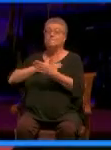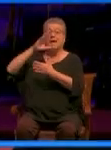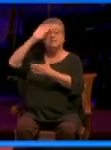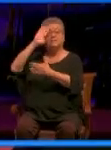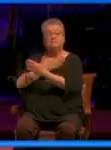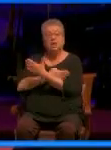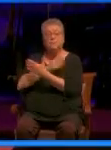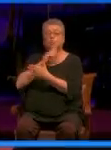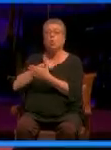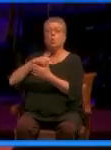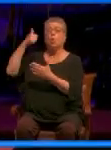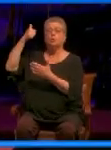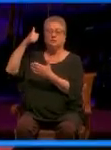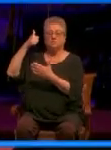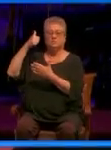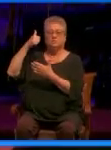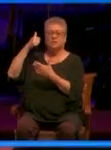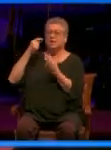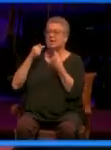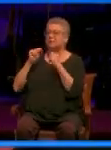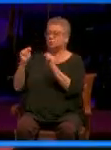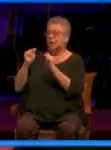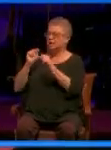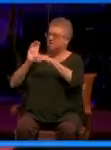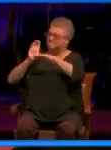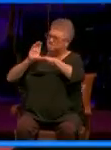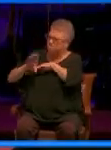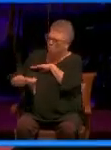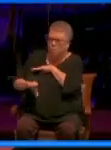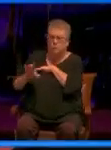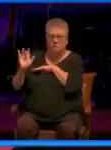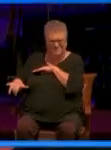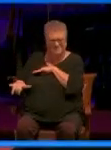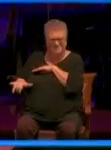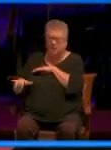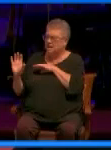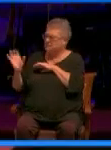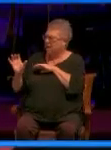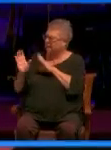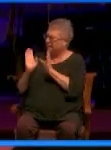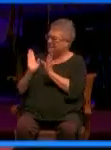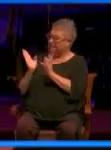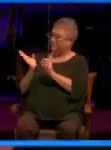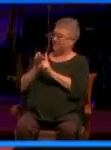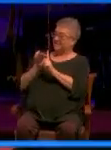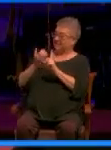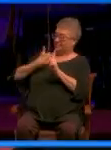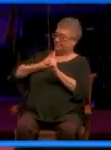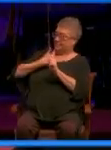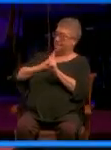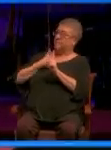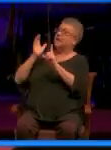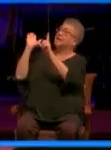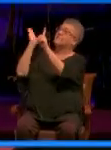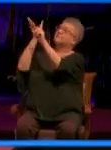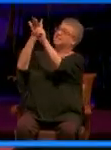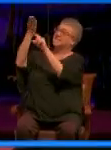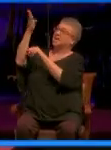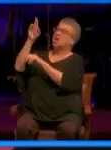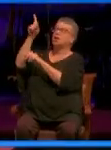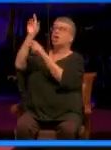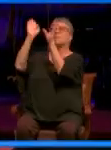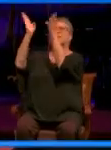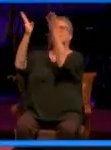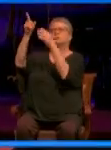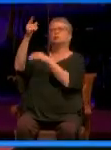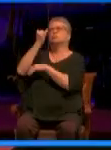the oldest. He's trying to drive the point home. It's almost like he's convincing himself and God that God got it wrong and he's going